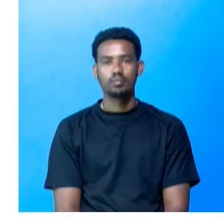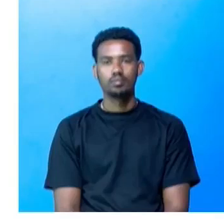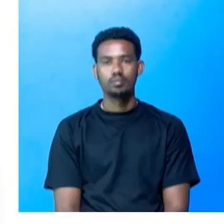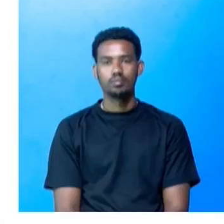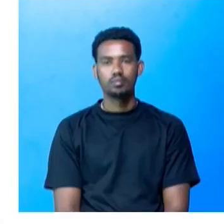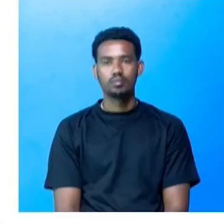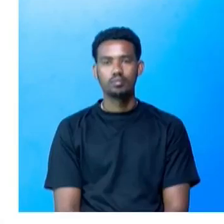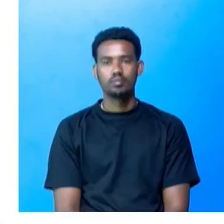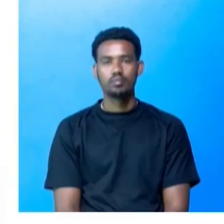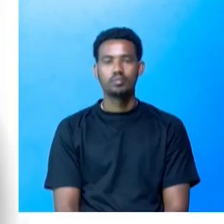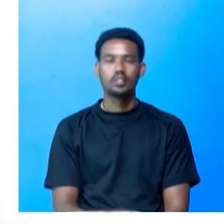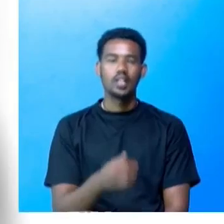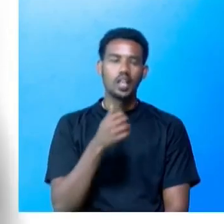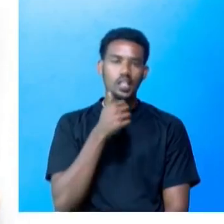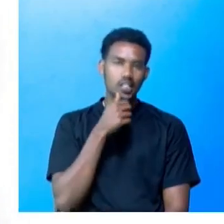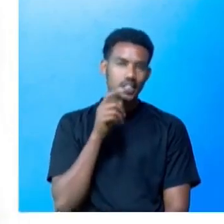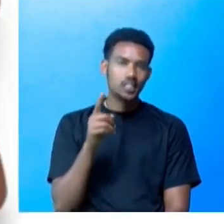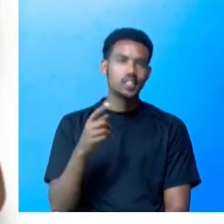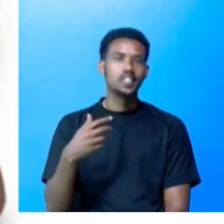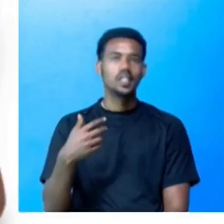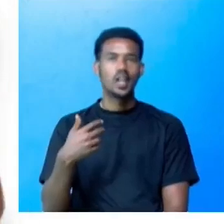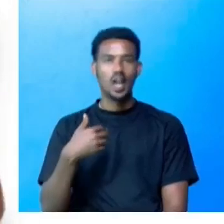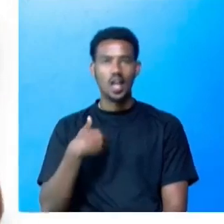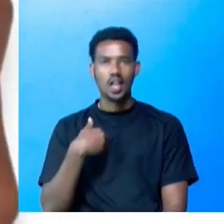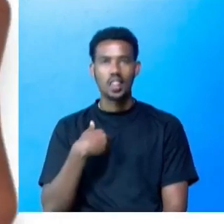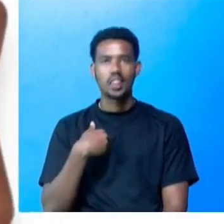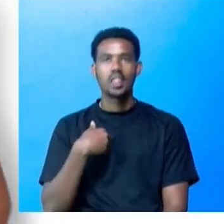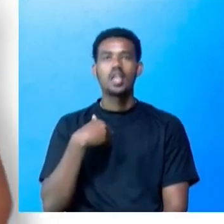has blue